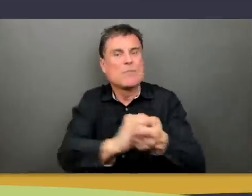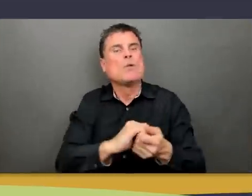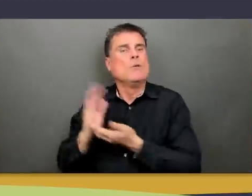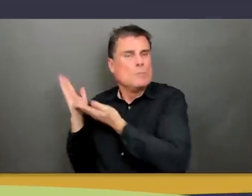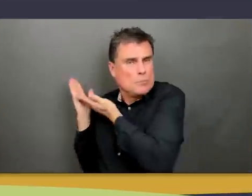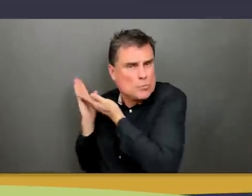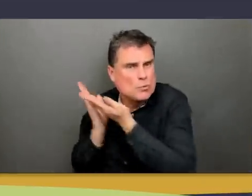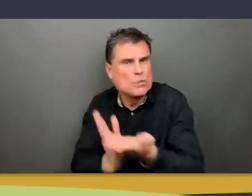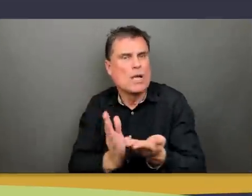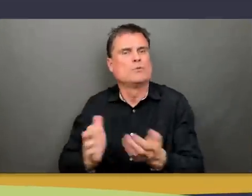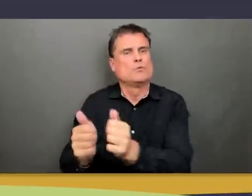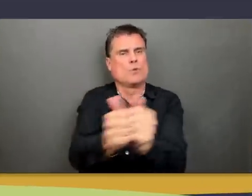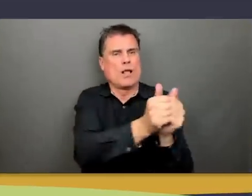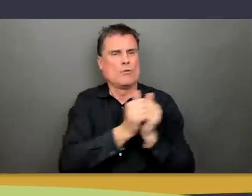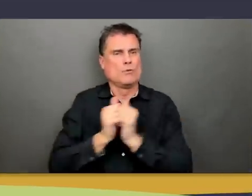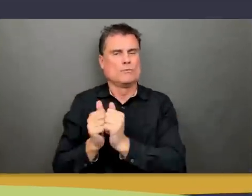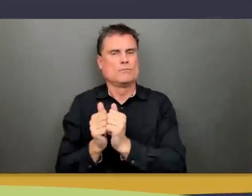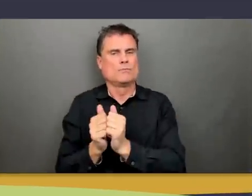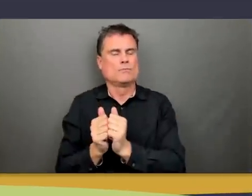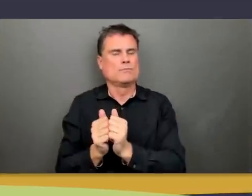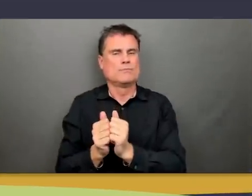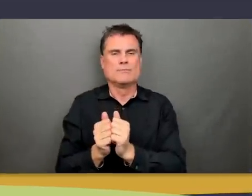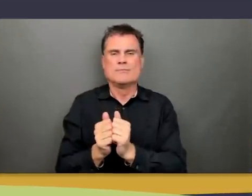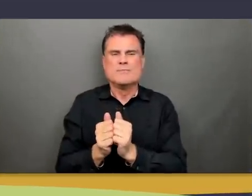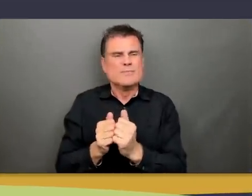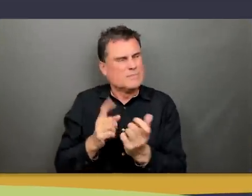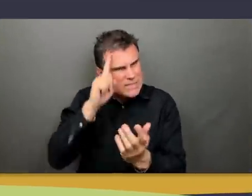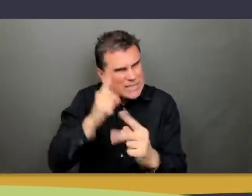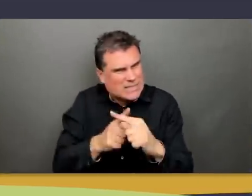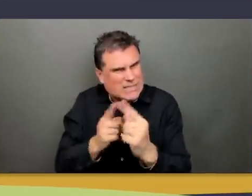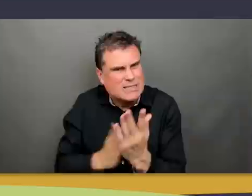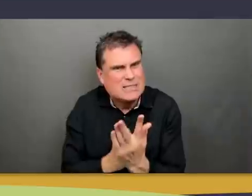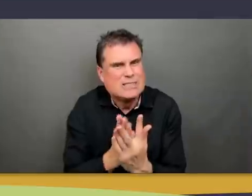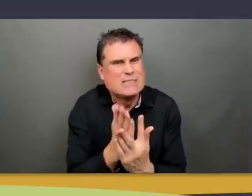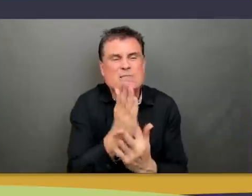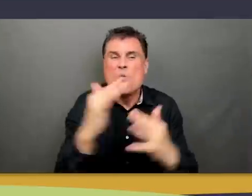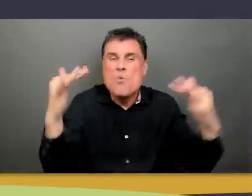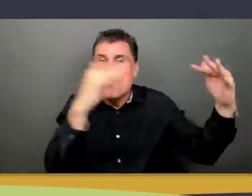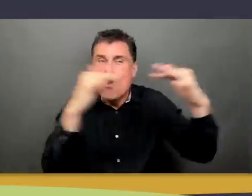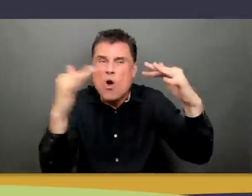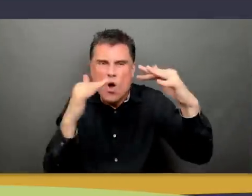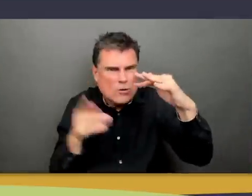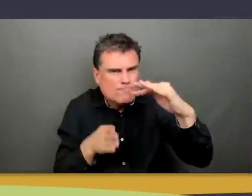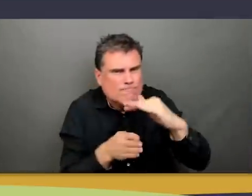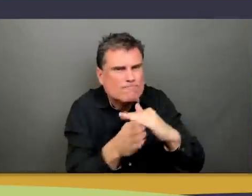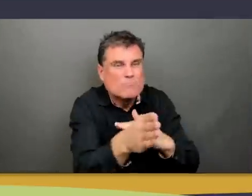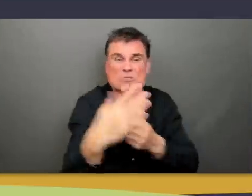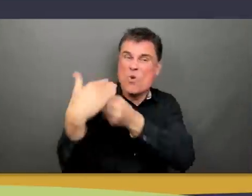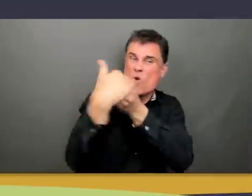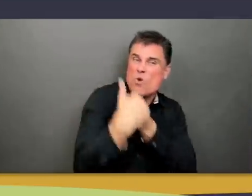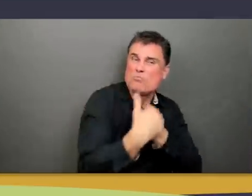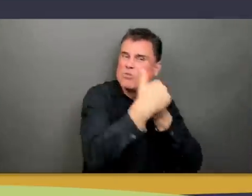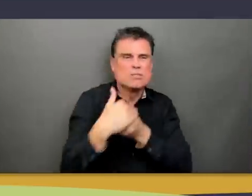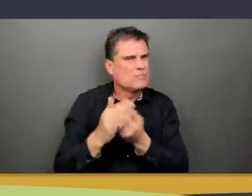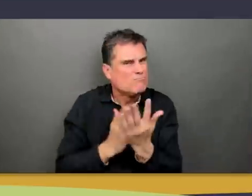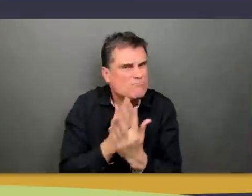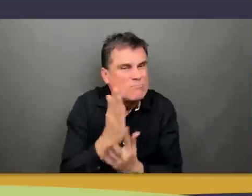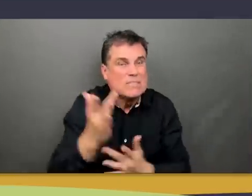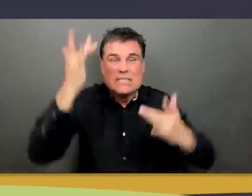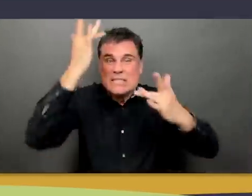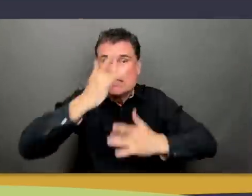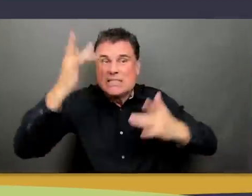through wars, oppression, and illness. In spite of all the